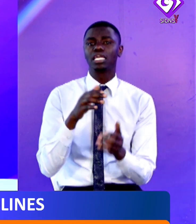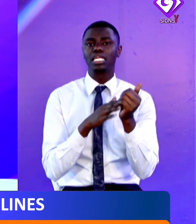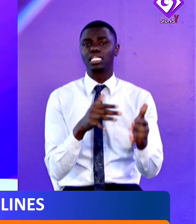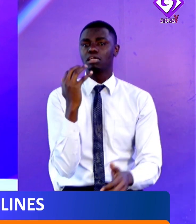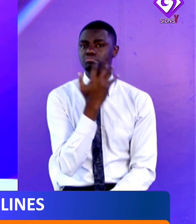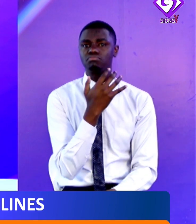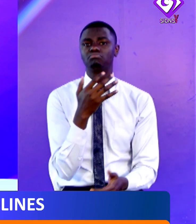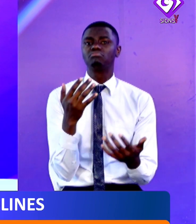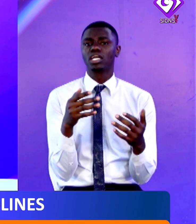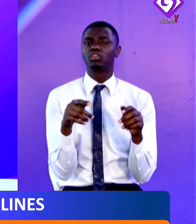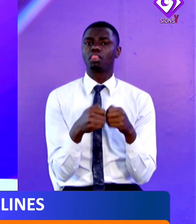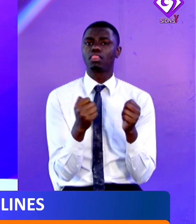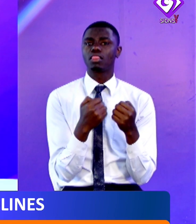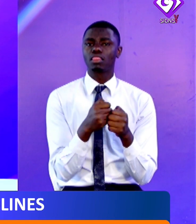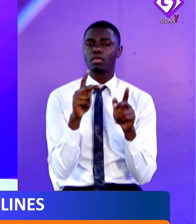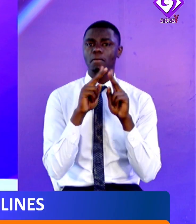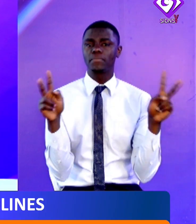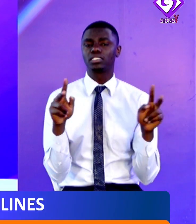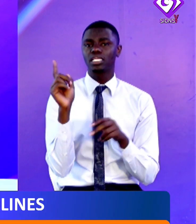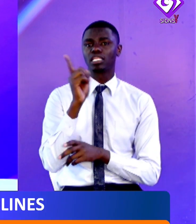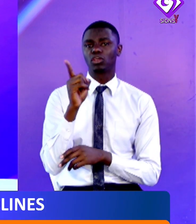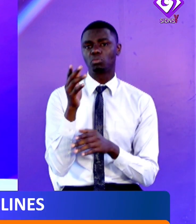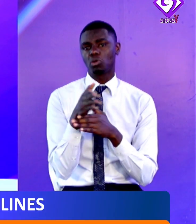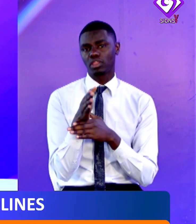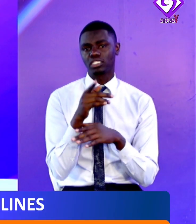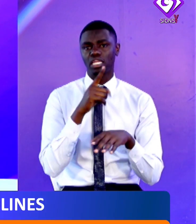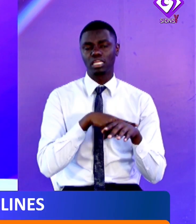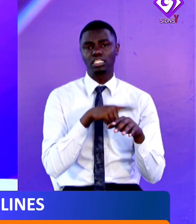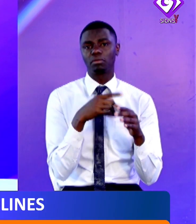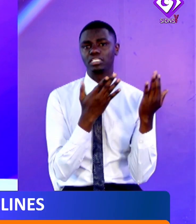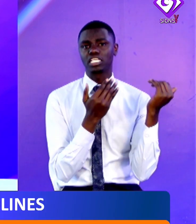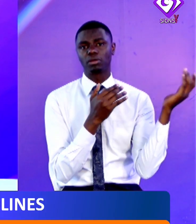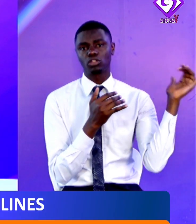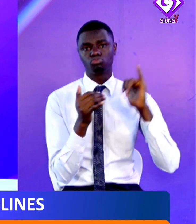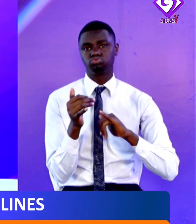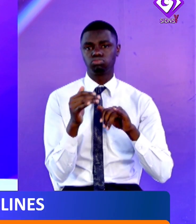against disrupting peace in Nairobi on Thursday when he is expected back from the